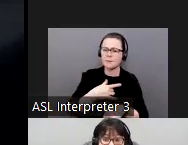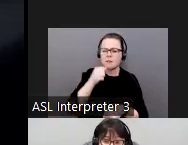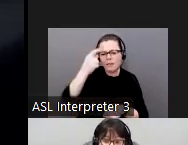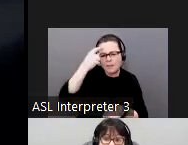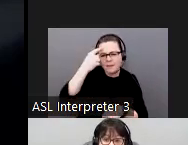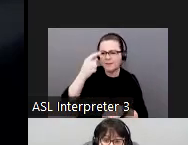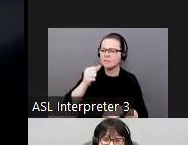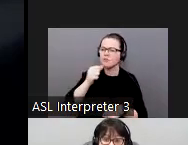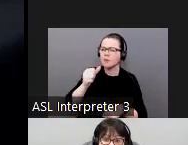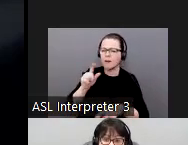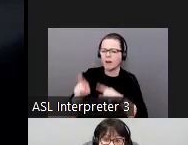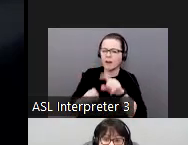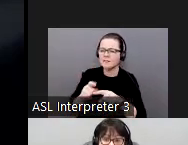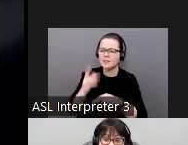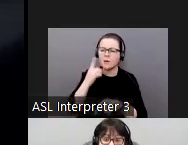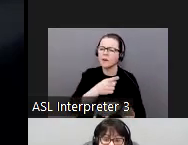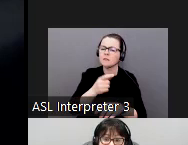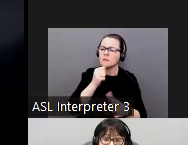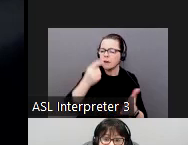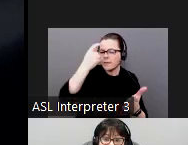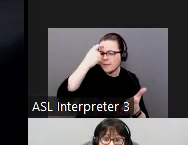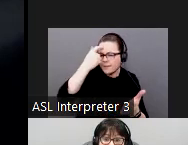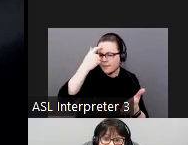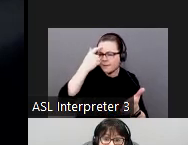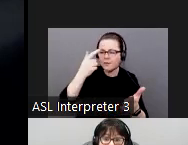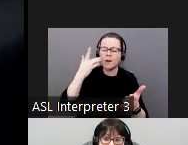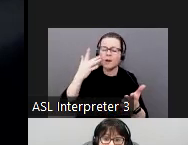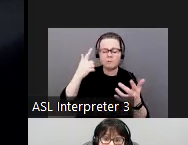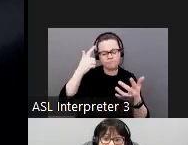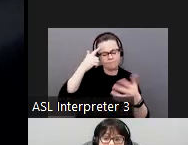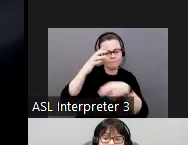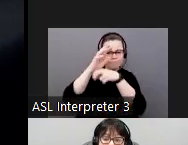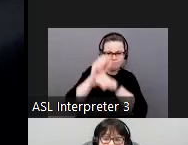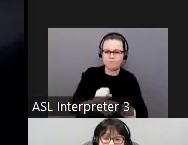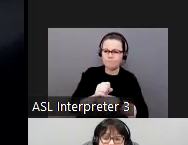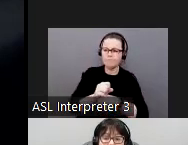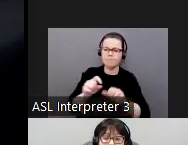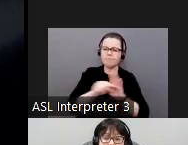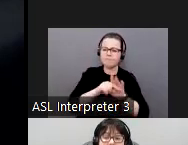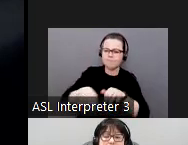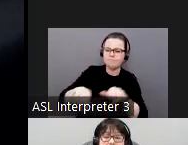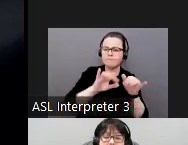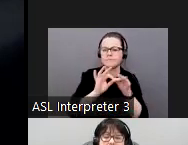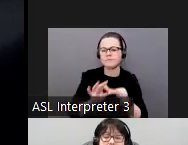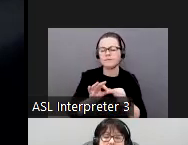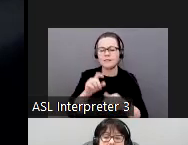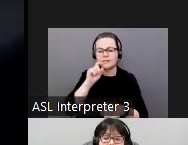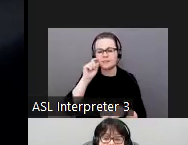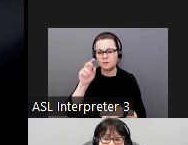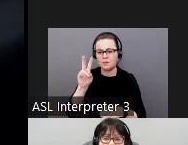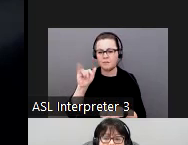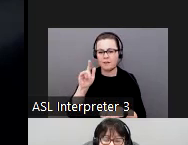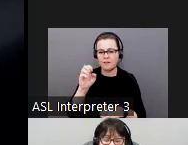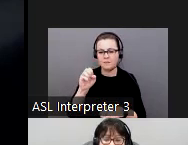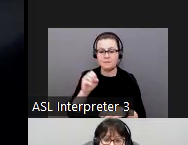because it's not on people's radar. We have these stereotypes about sexual violence. And it is very common